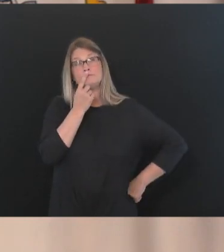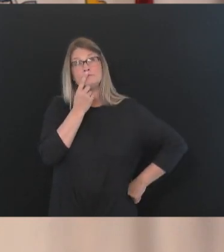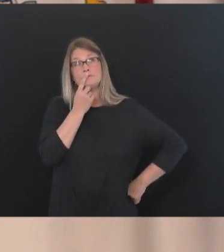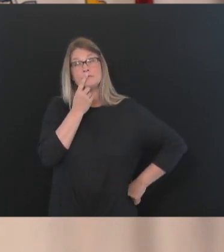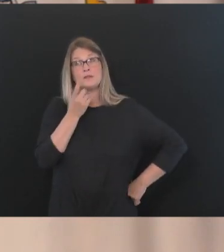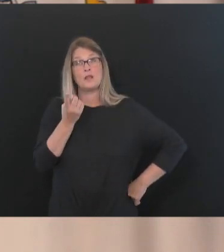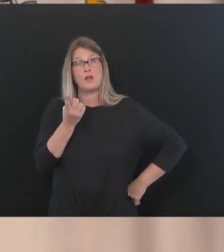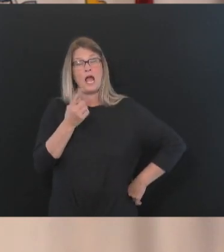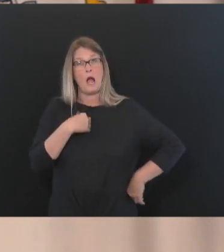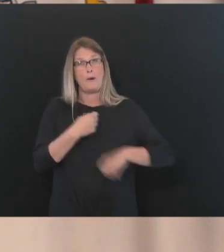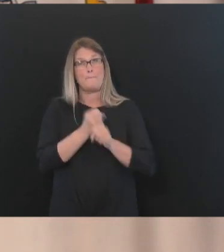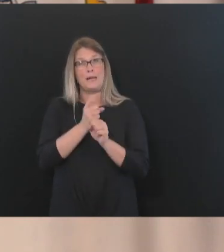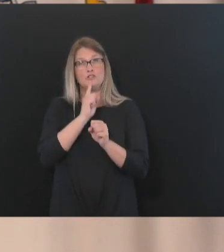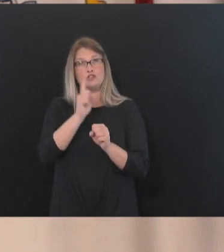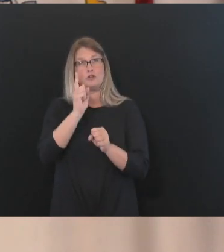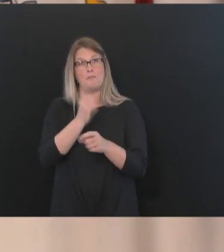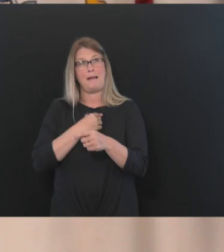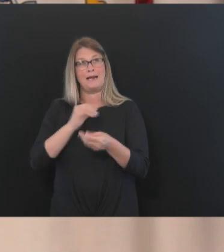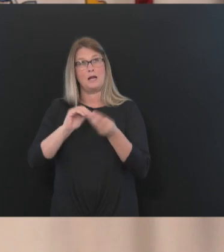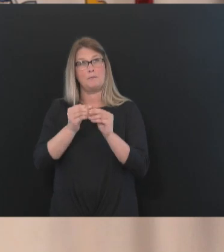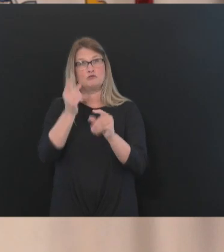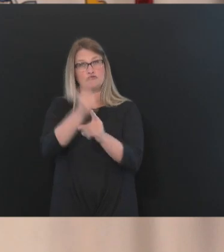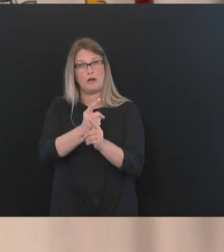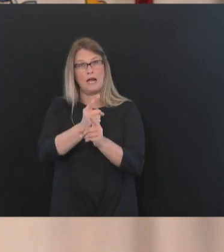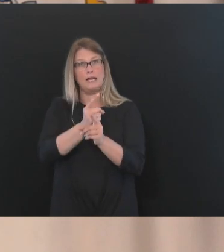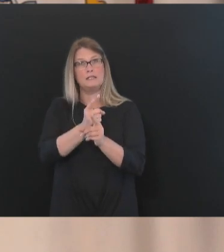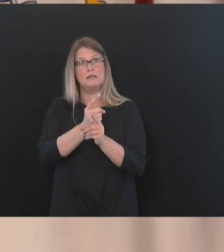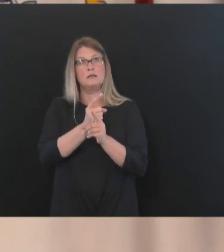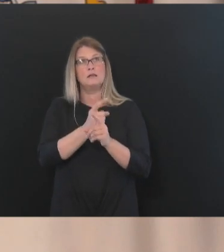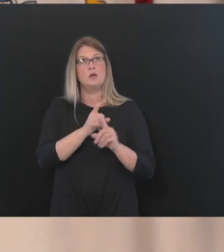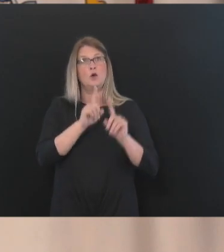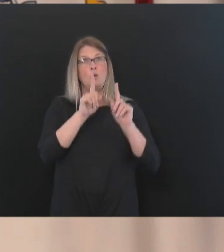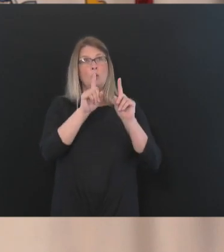I want to get this straight. It's tested